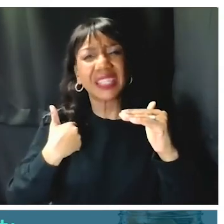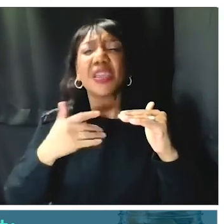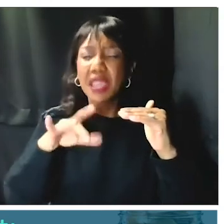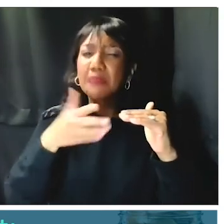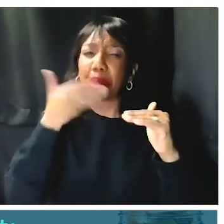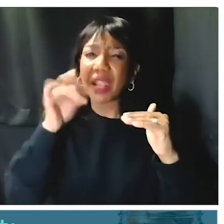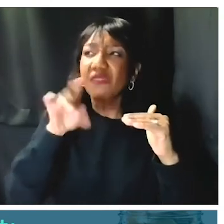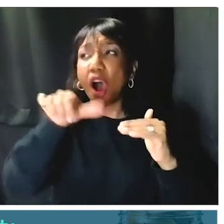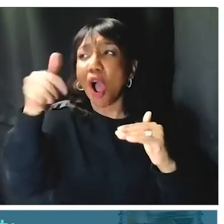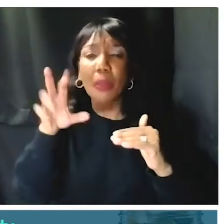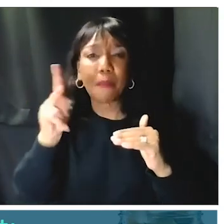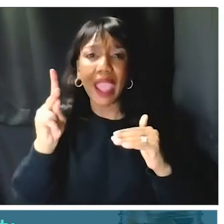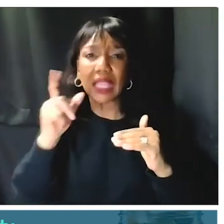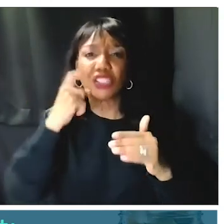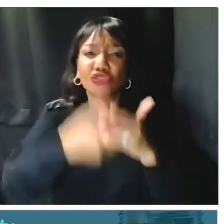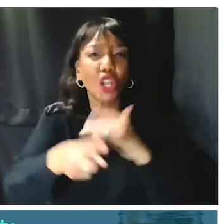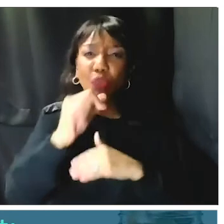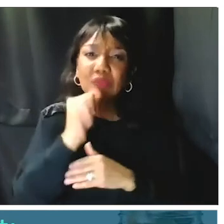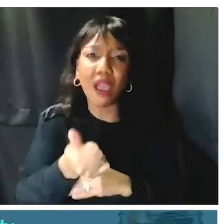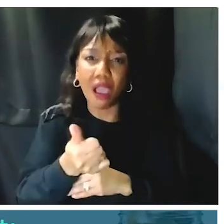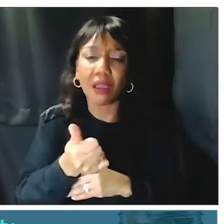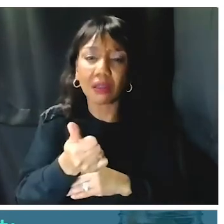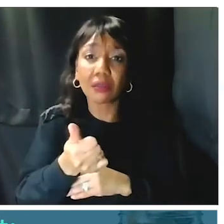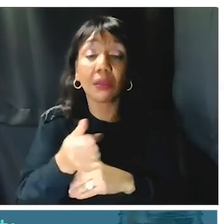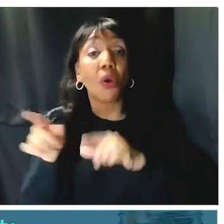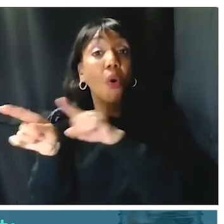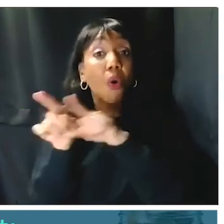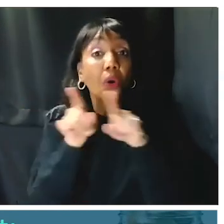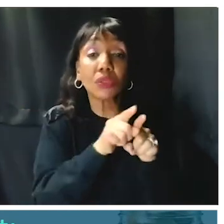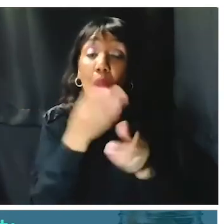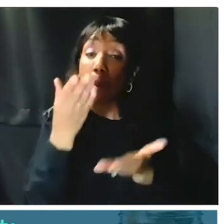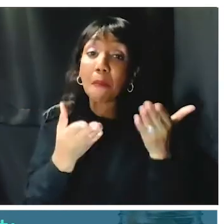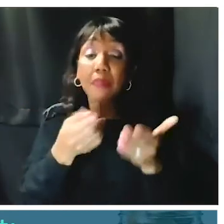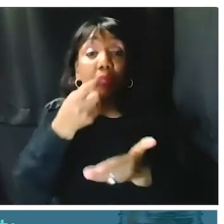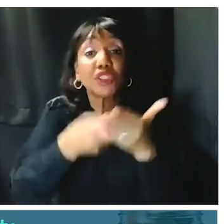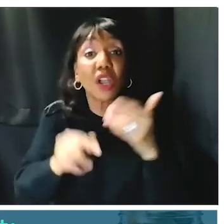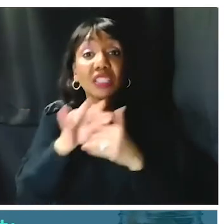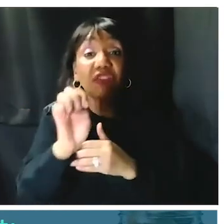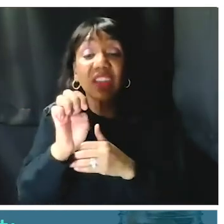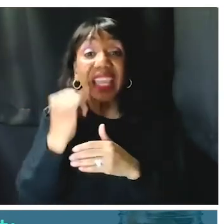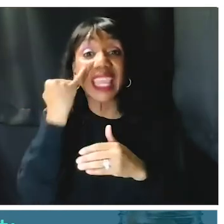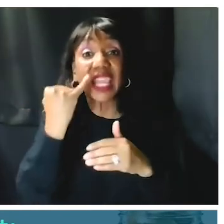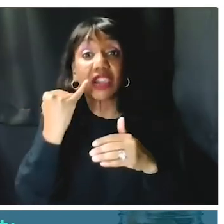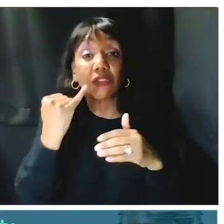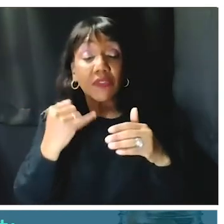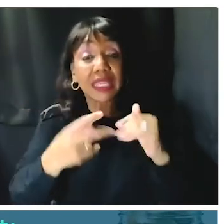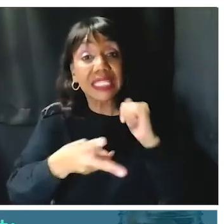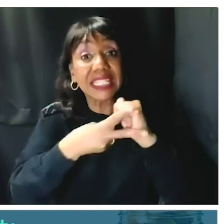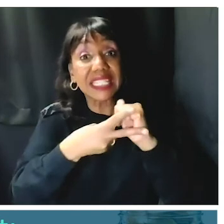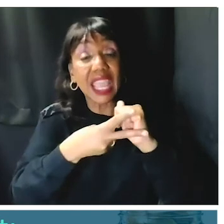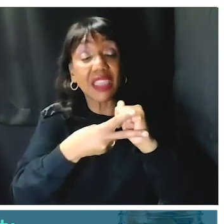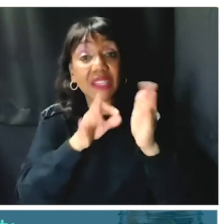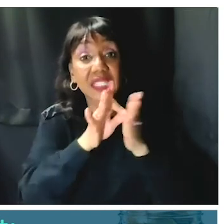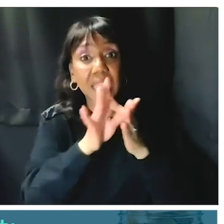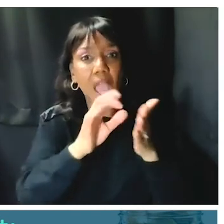you should find another bank that would not charge a fee. Also, you may be charged a fee for taking money out of the savings